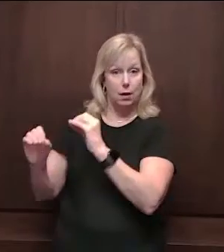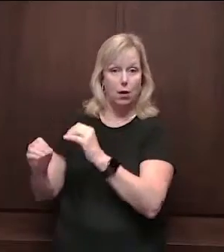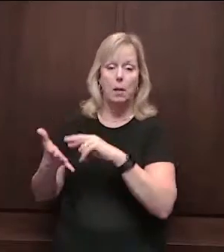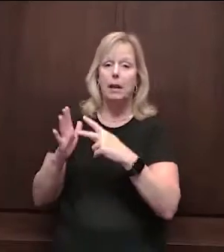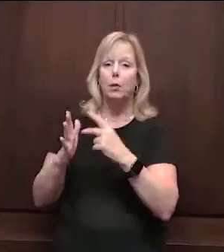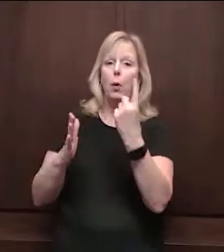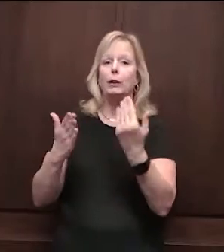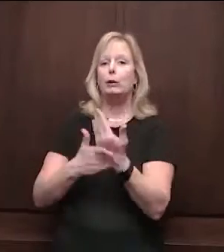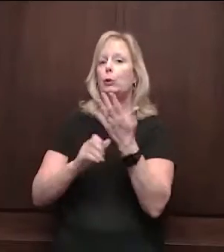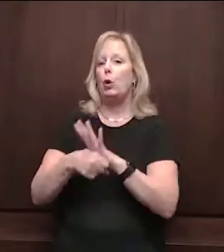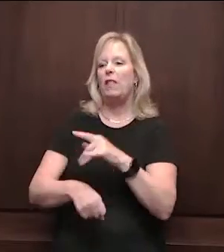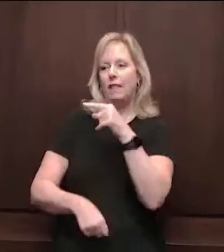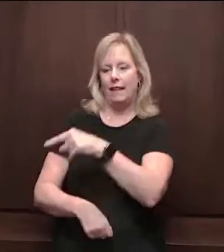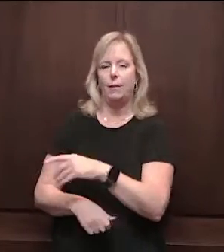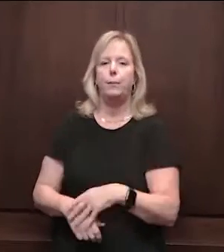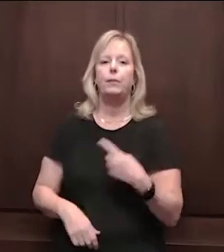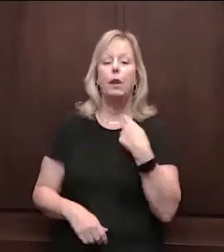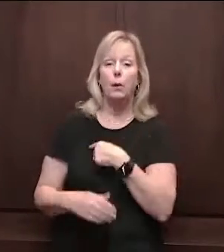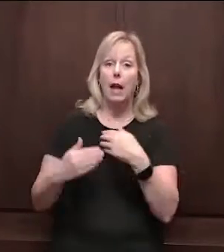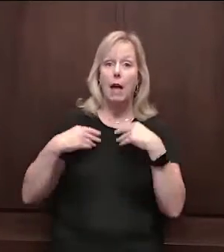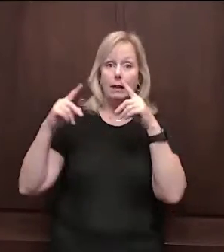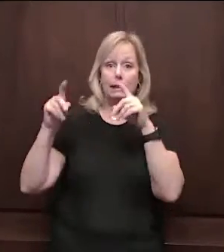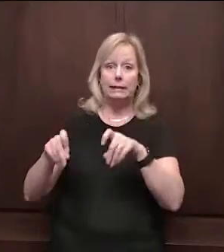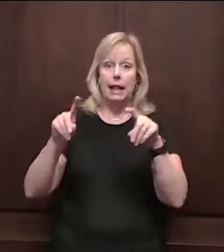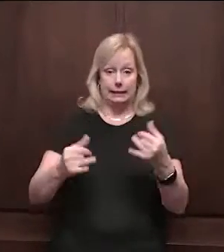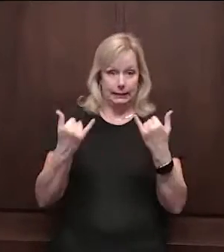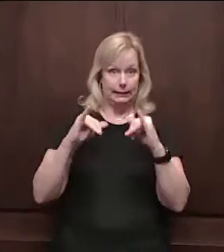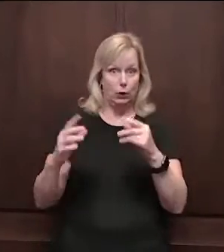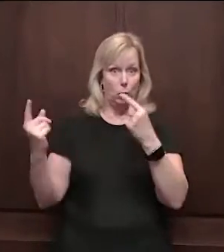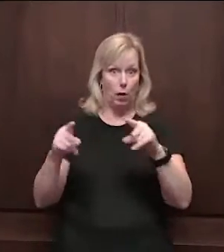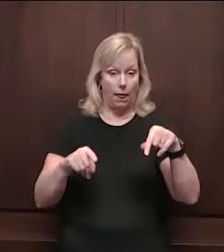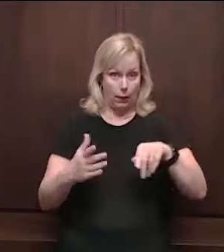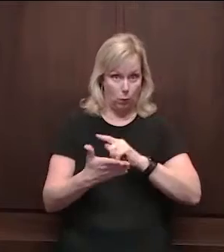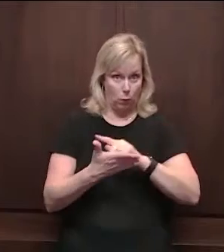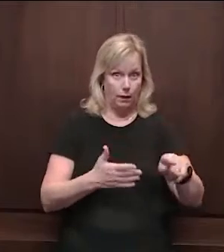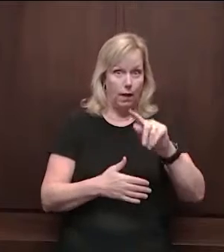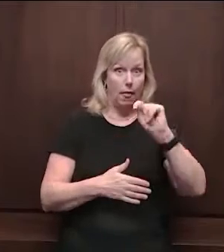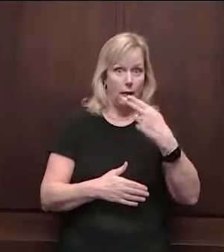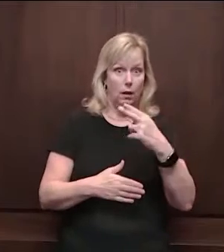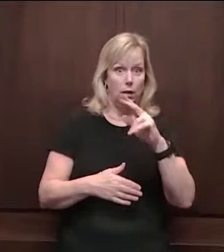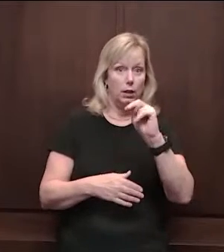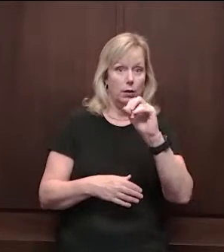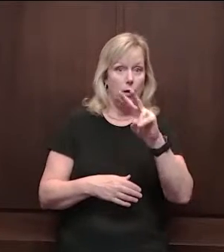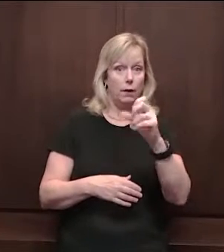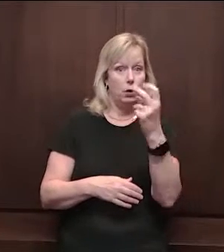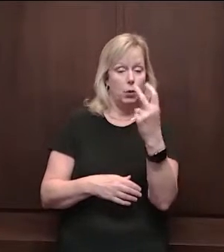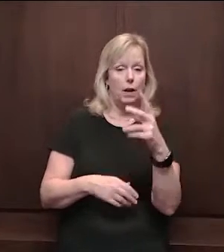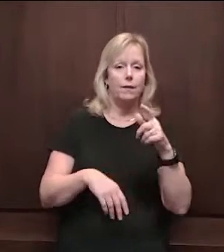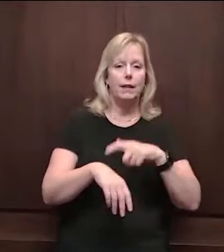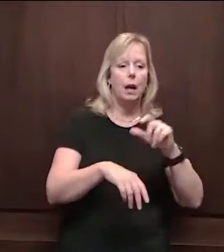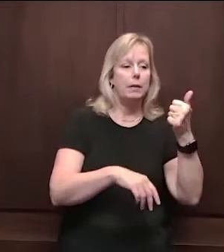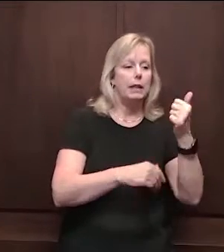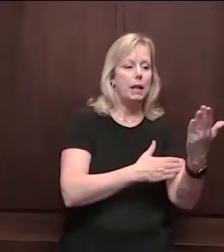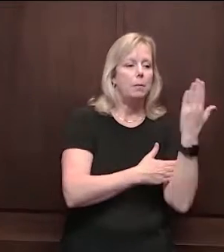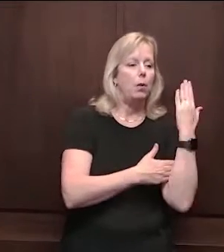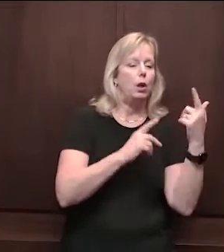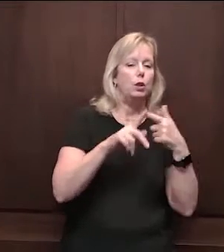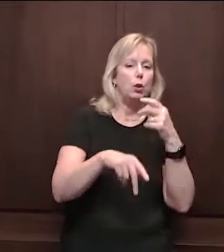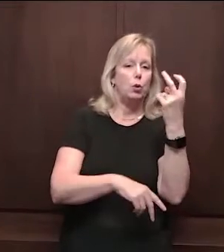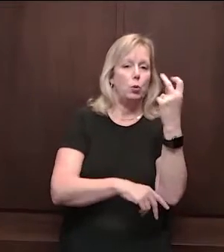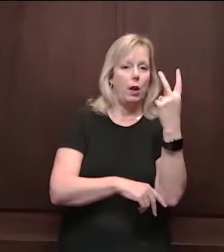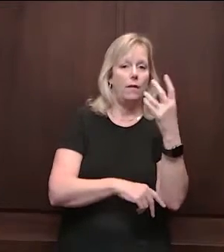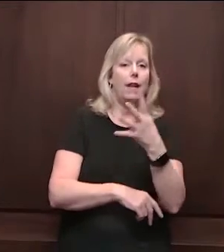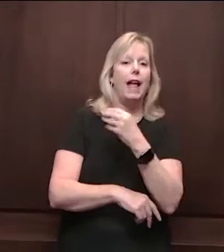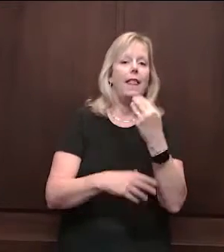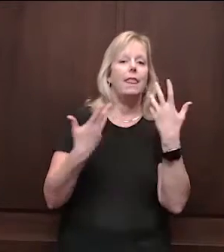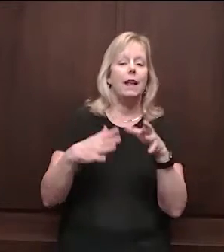facility. We do have some testing remaining this week, Thursday, November 12th, from 10 a.m. to 12 p.m. and from 1 p.m.